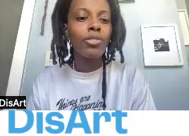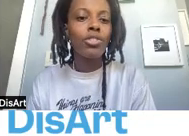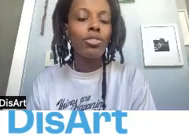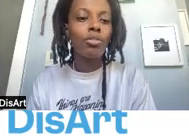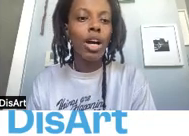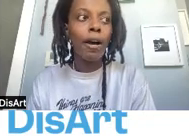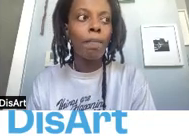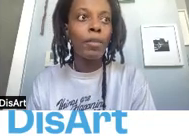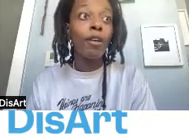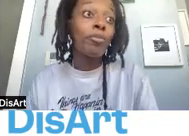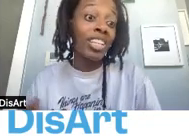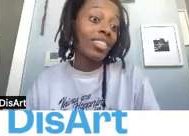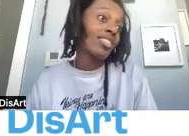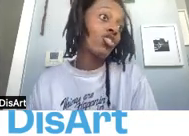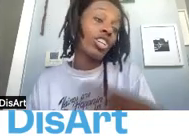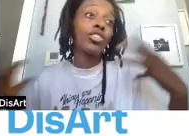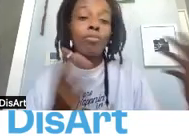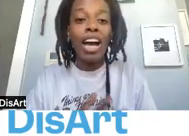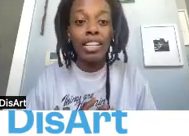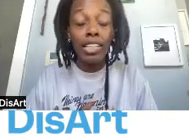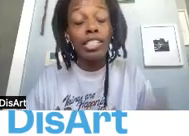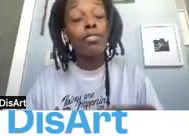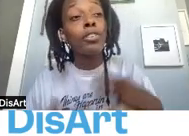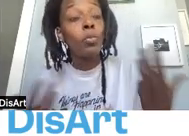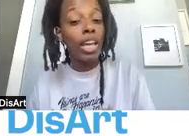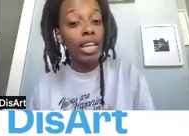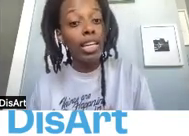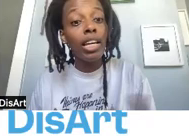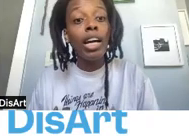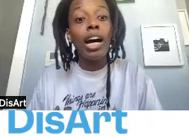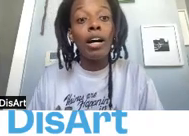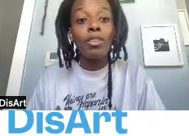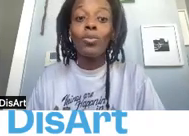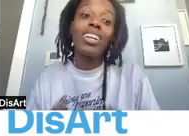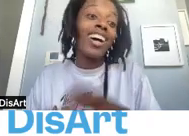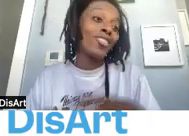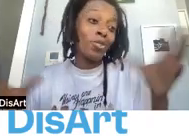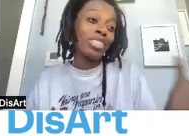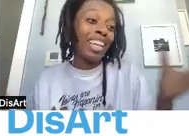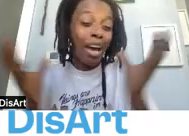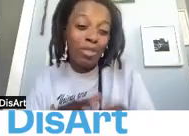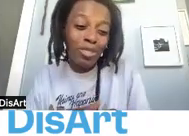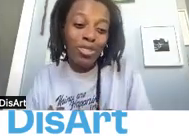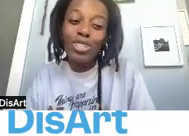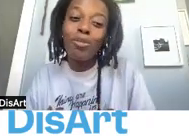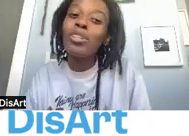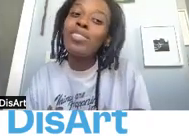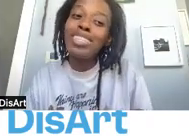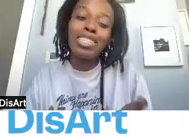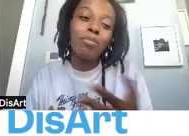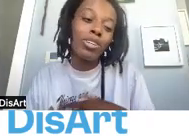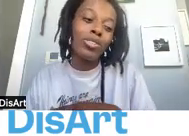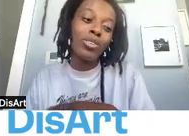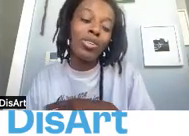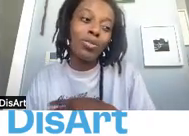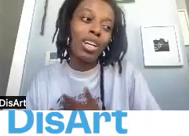being able to bring this structure back in a different way as a way to honor the work that happened on the structure